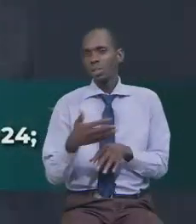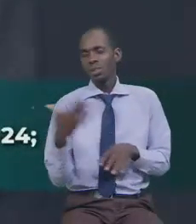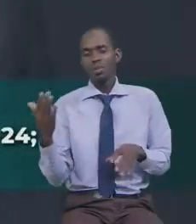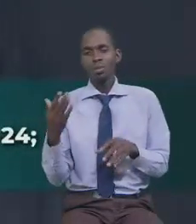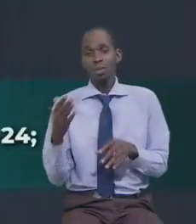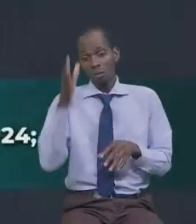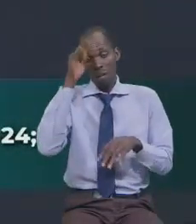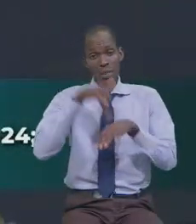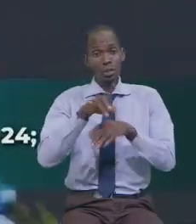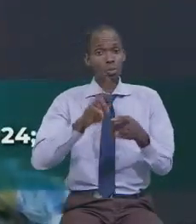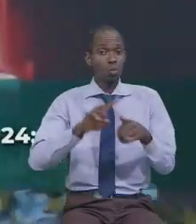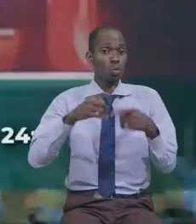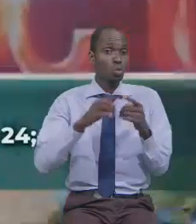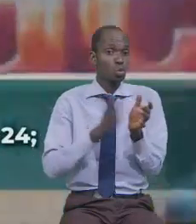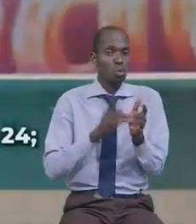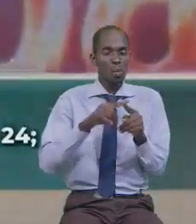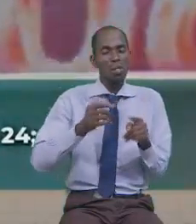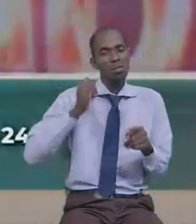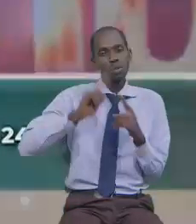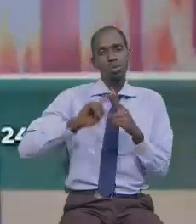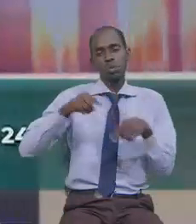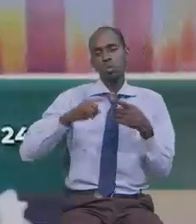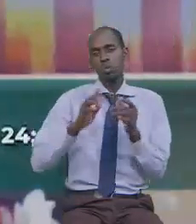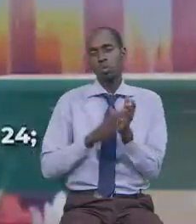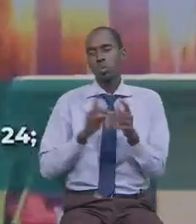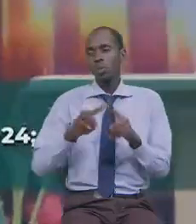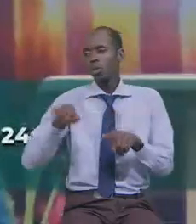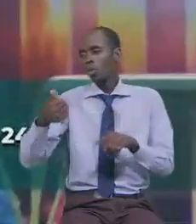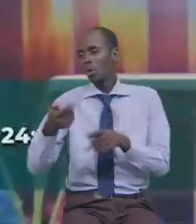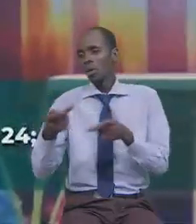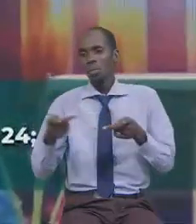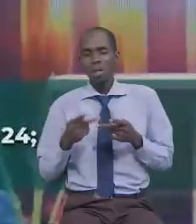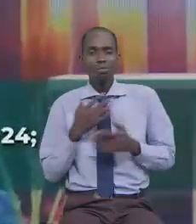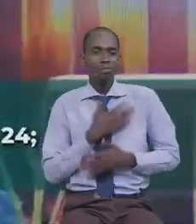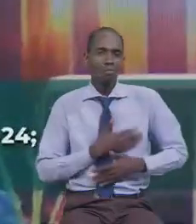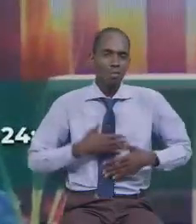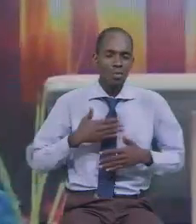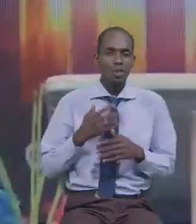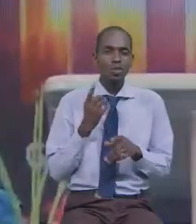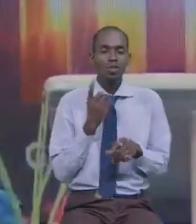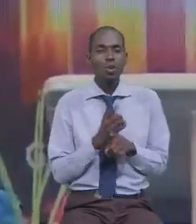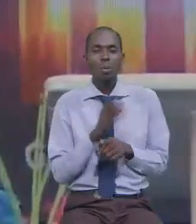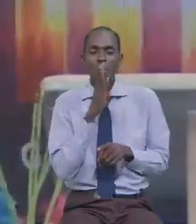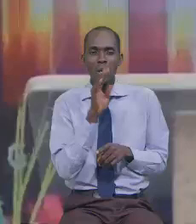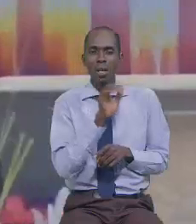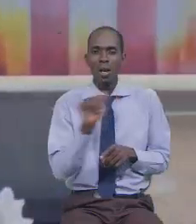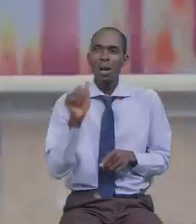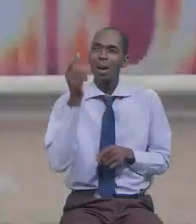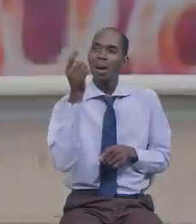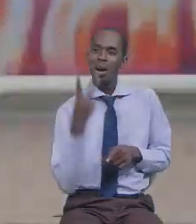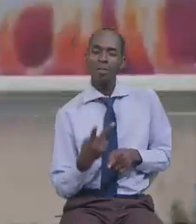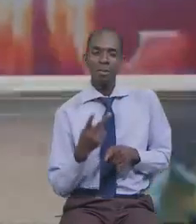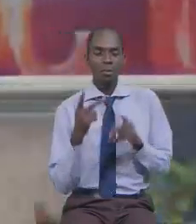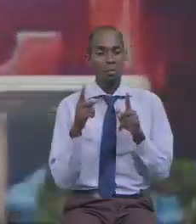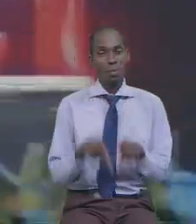And I will, a person like that will be like mediocre. But I remember we